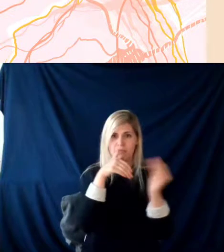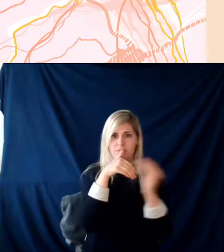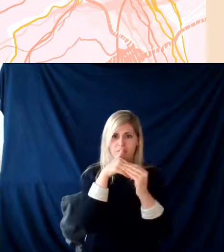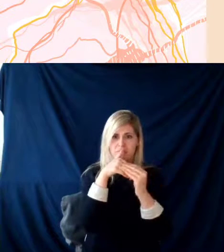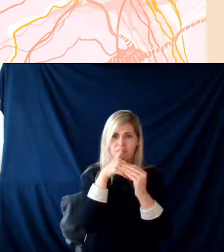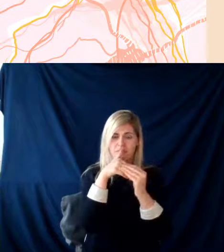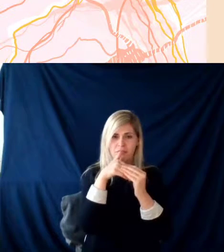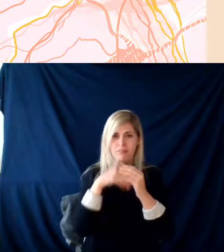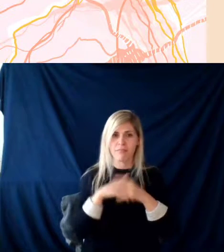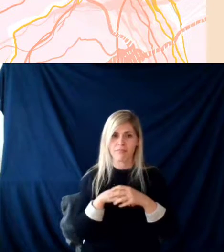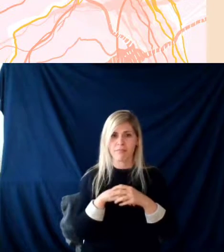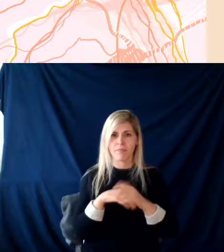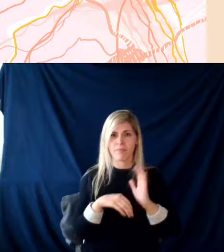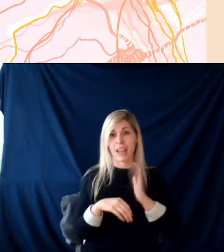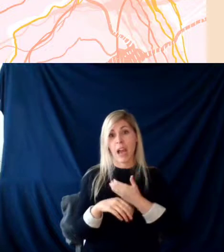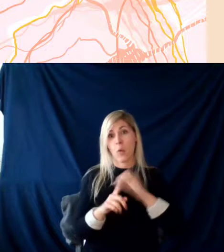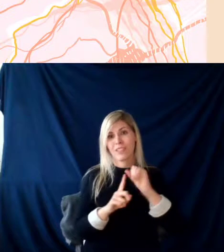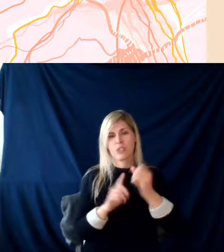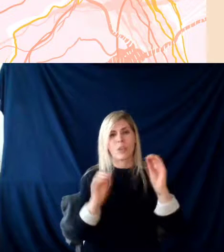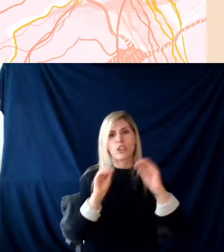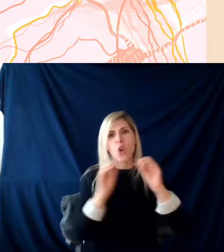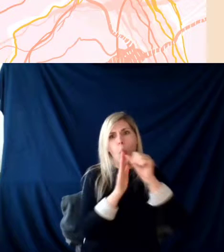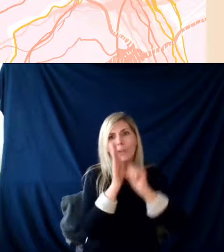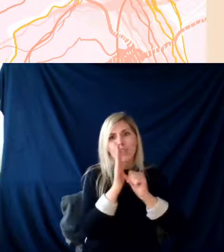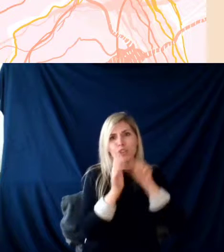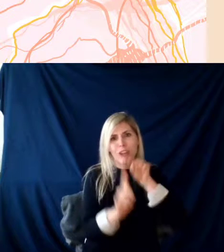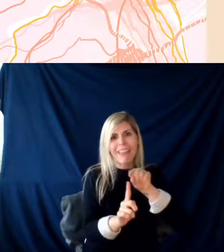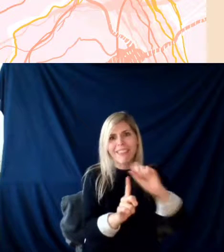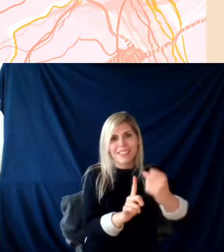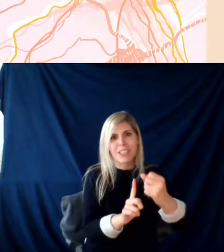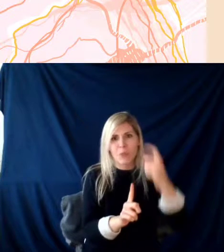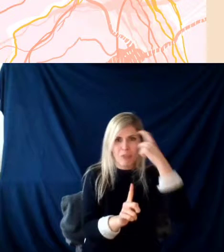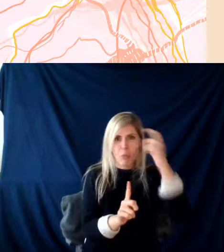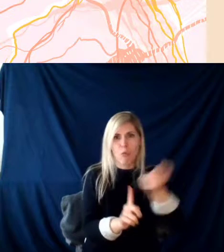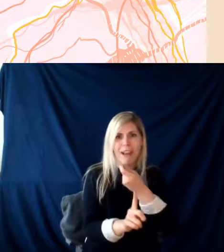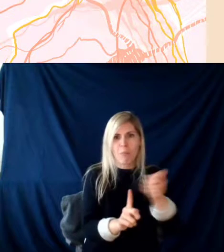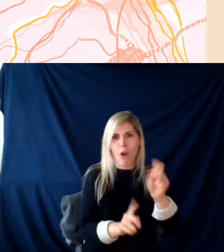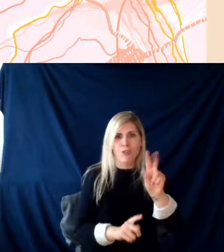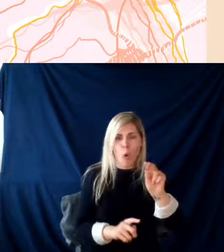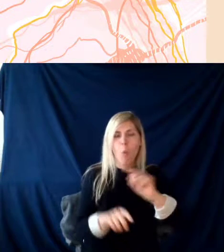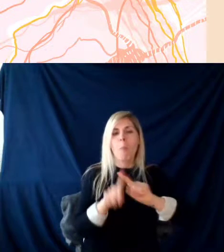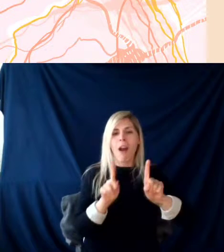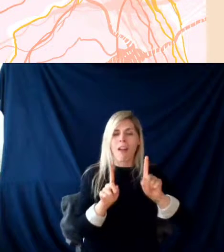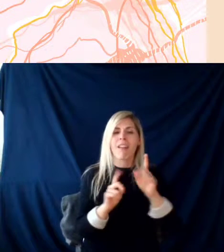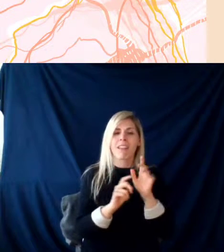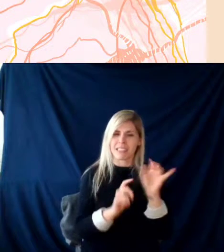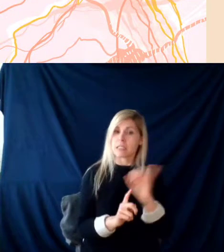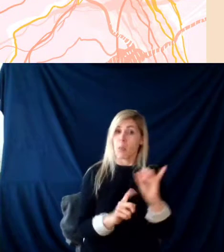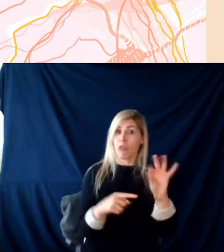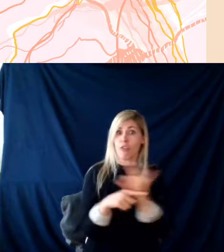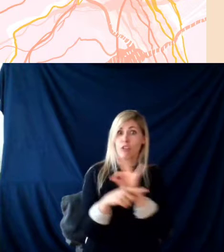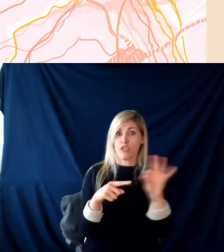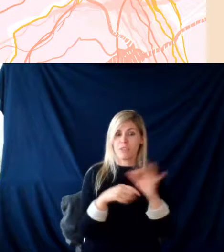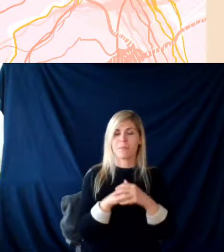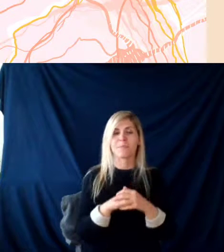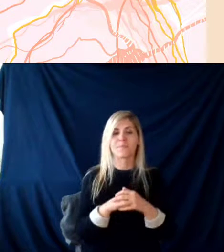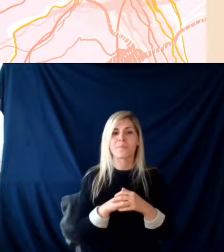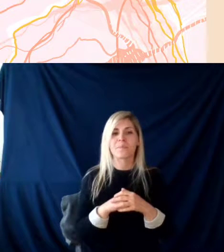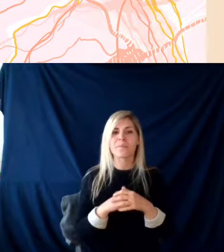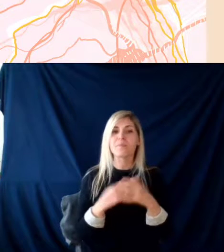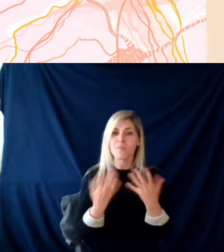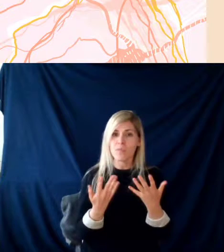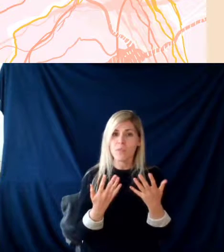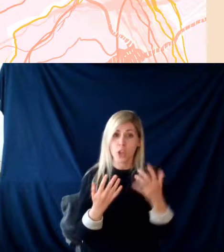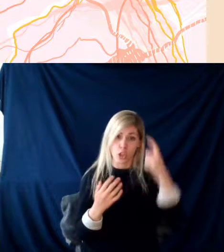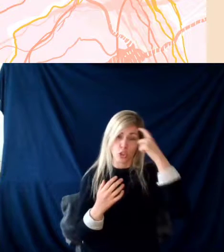In our case, they're going to be nothing's implanted, but what they serve very similar functionality, which is you